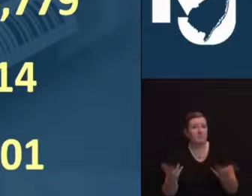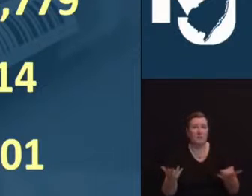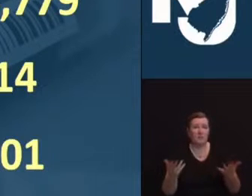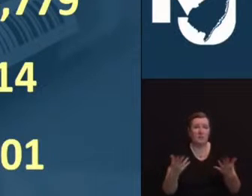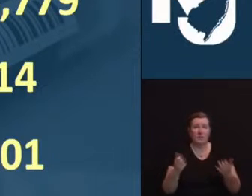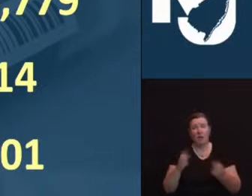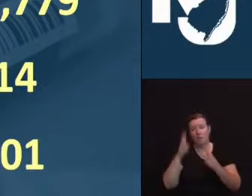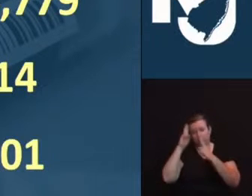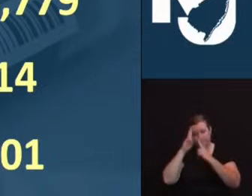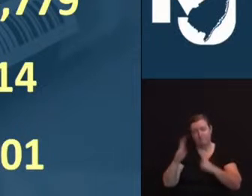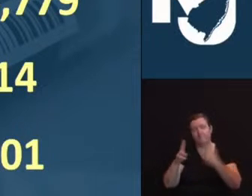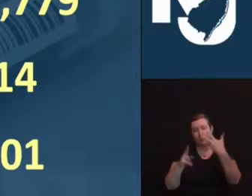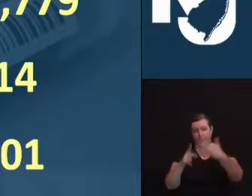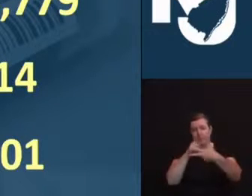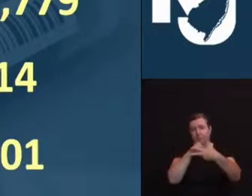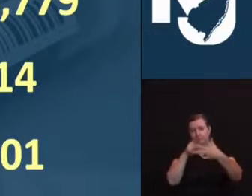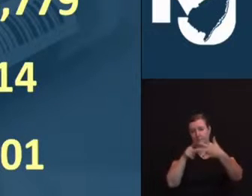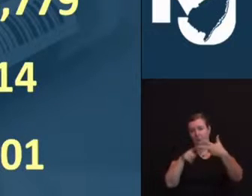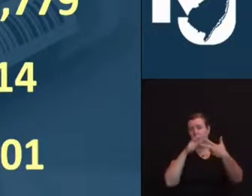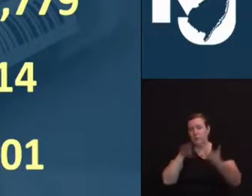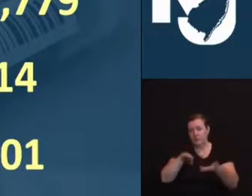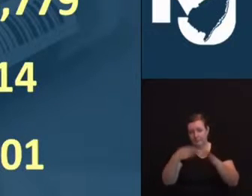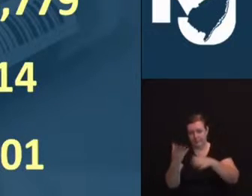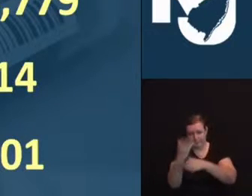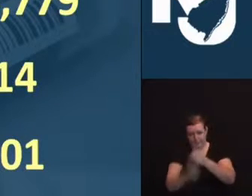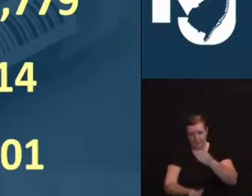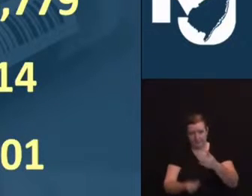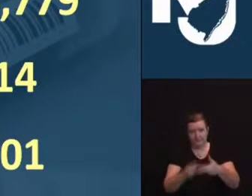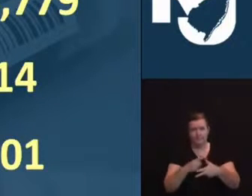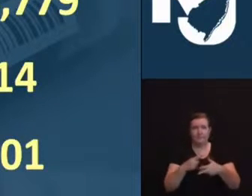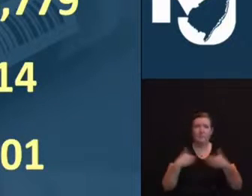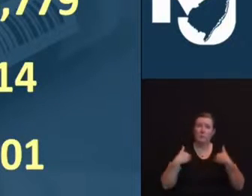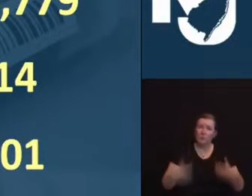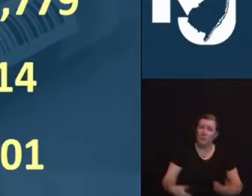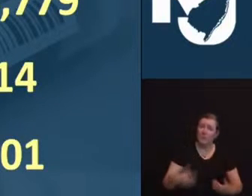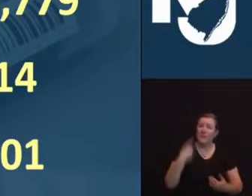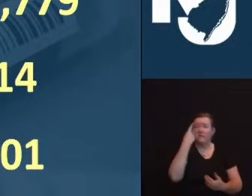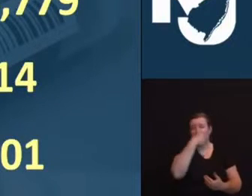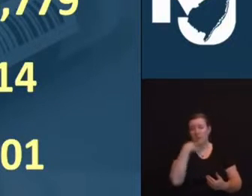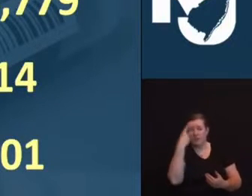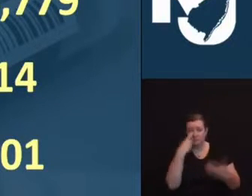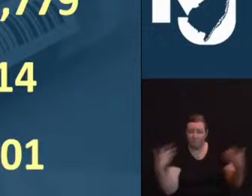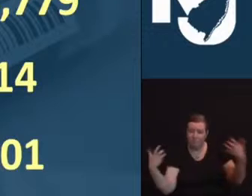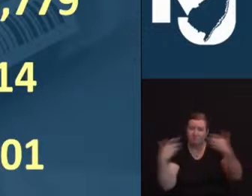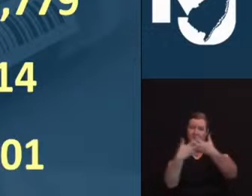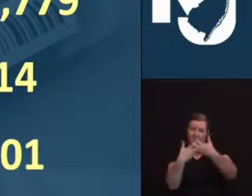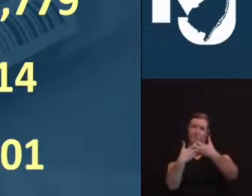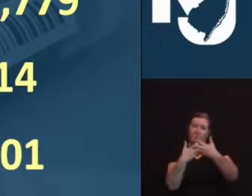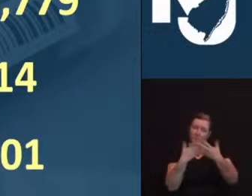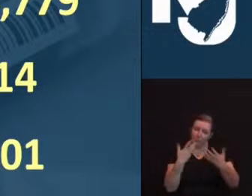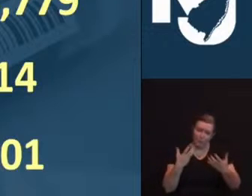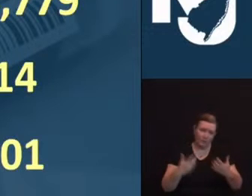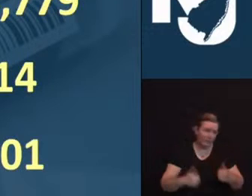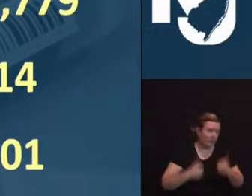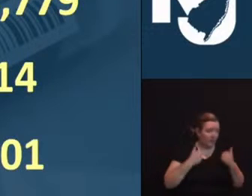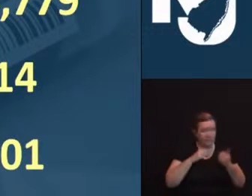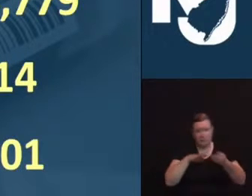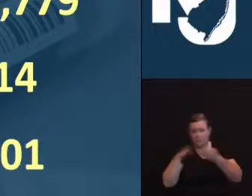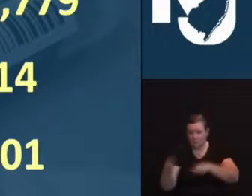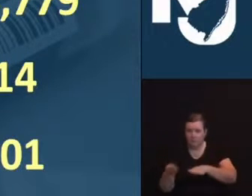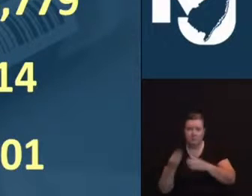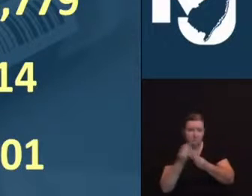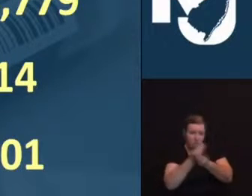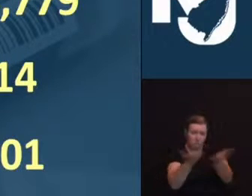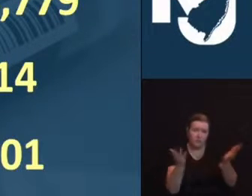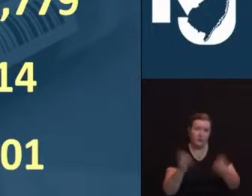of the lives who we've lost and put more human faces, lives lived, lives lost, loved ones left behind to these